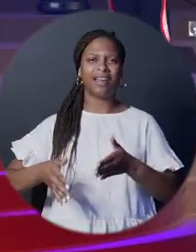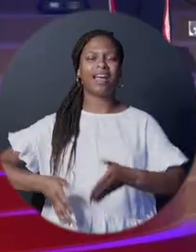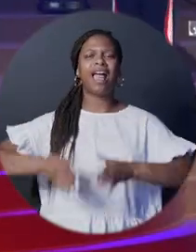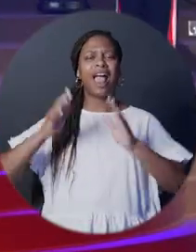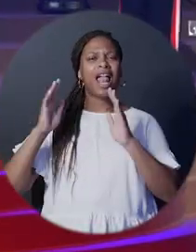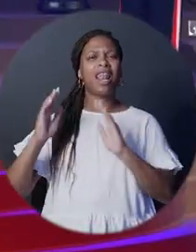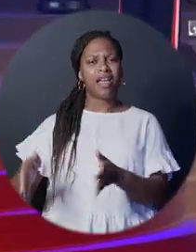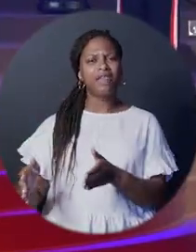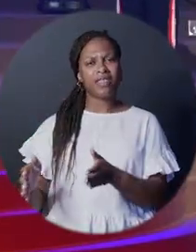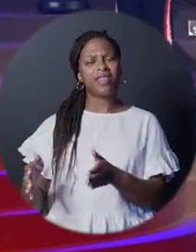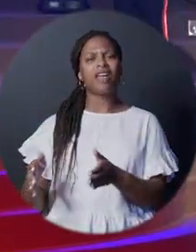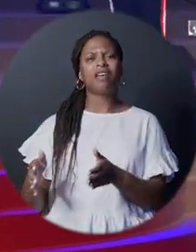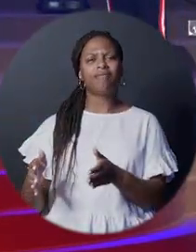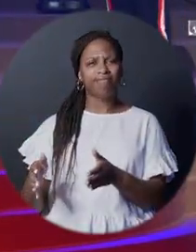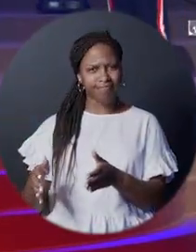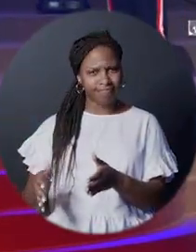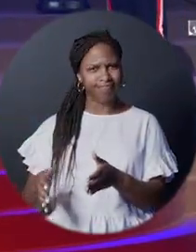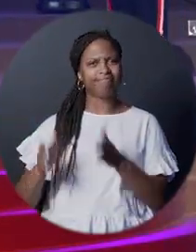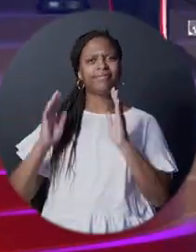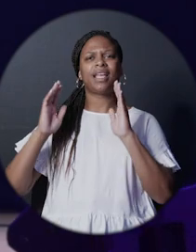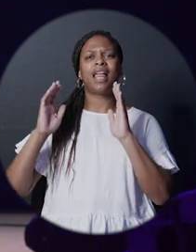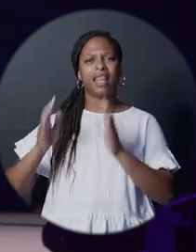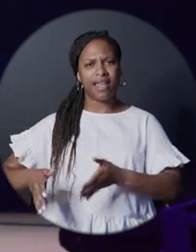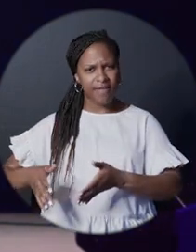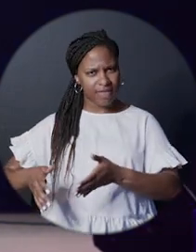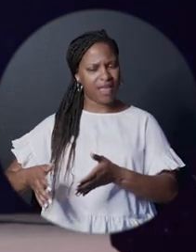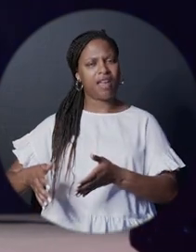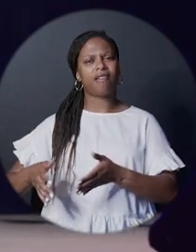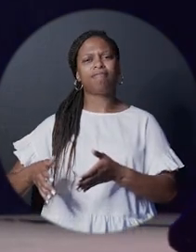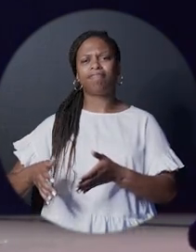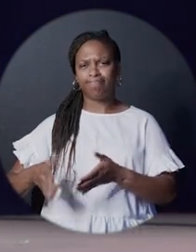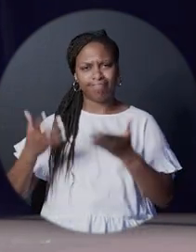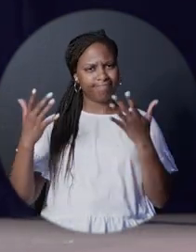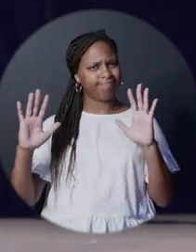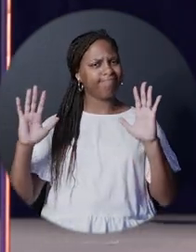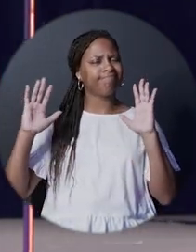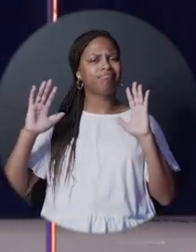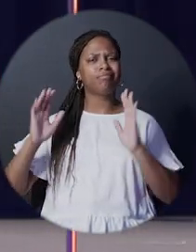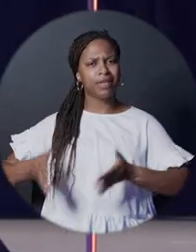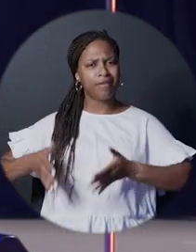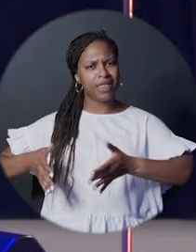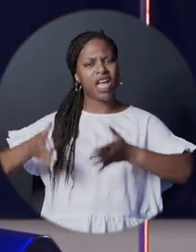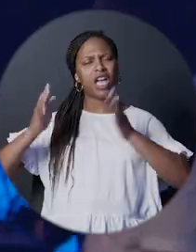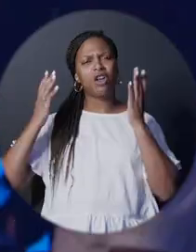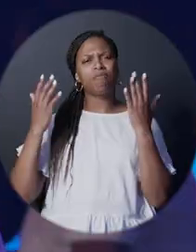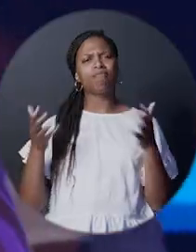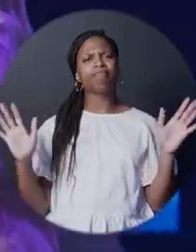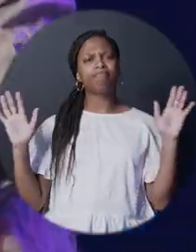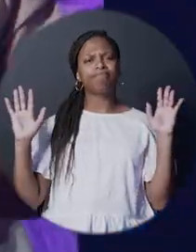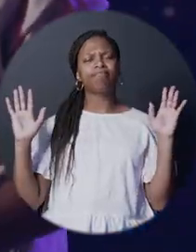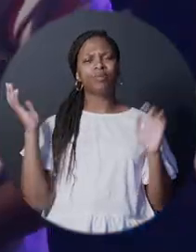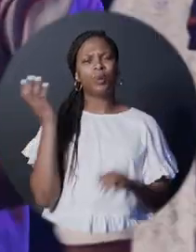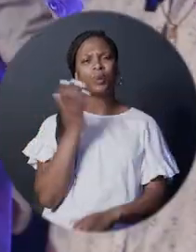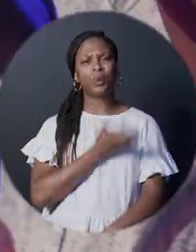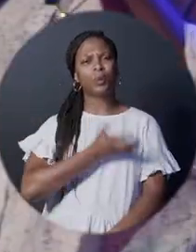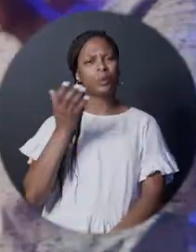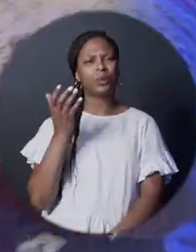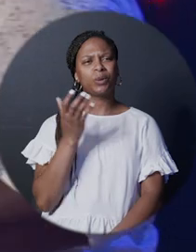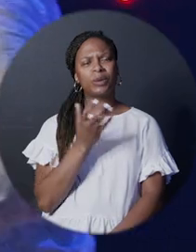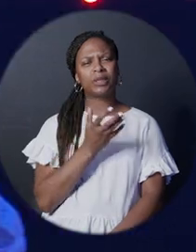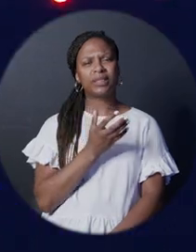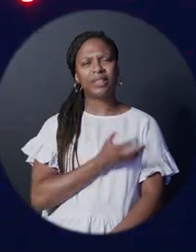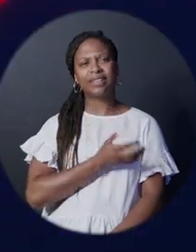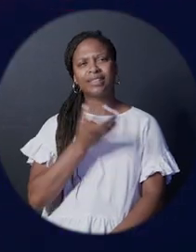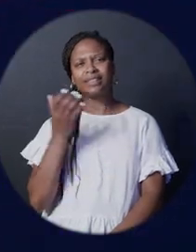there. Leave it there. Leave it there. Leave it there. Leave it there.